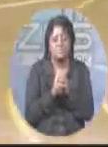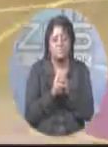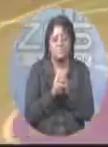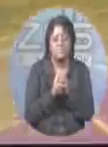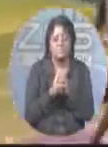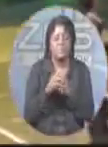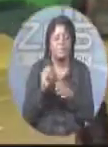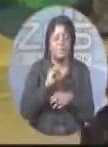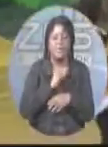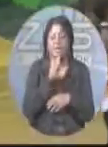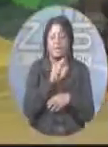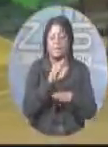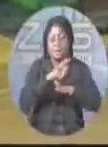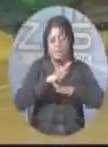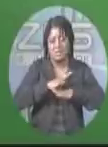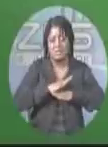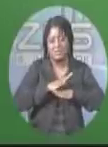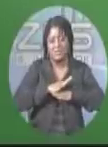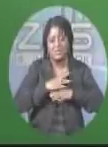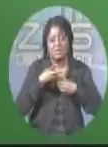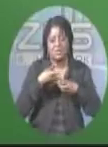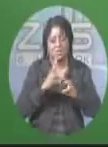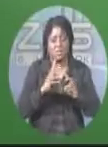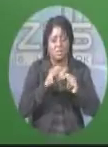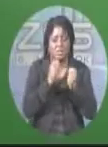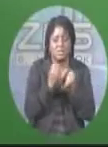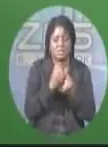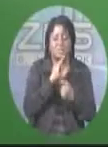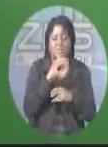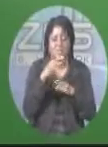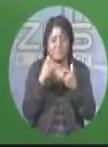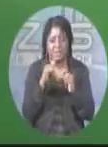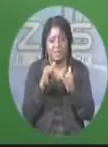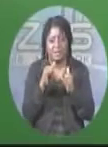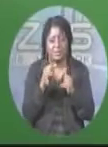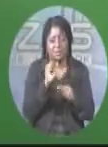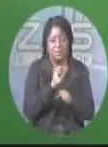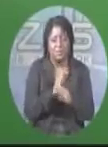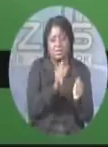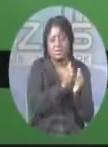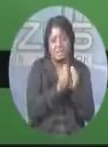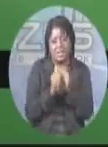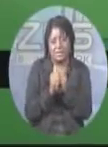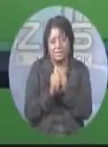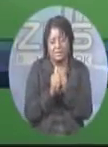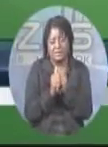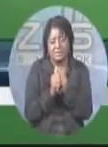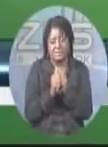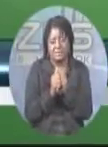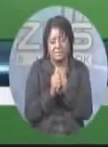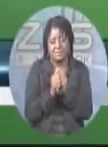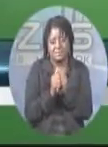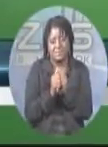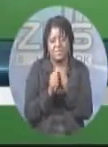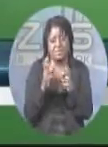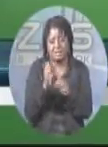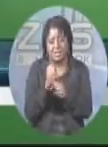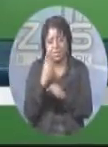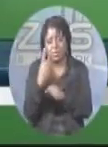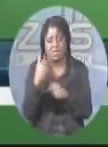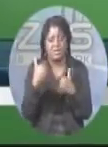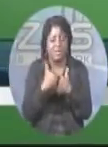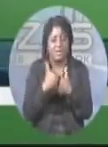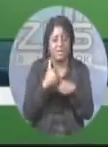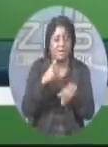loss. I'm satisfied the way the team is playing right now. We're working together, we're getting our chemistry together, and we're just taking one game at a